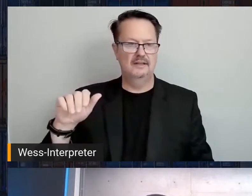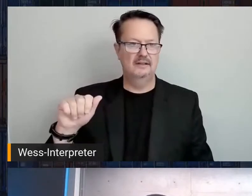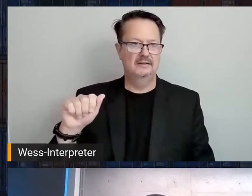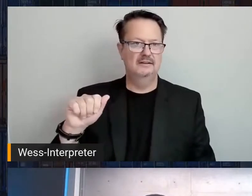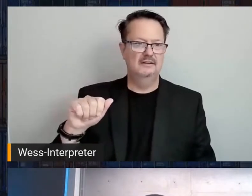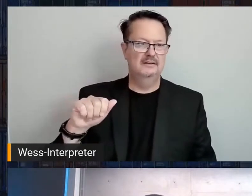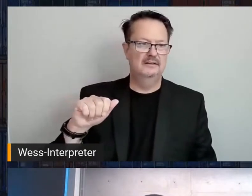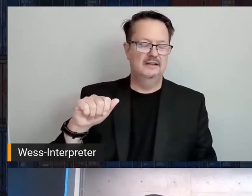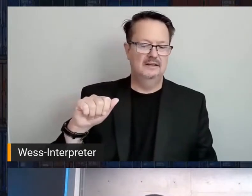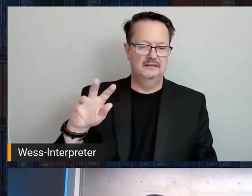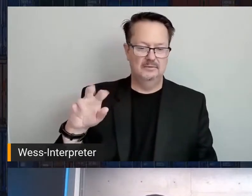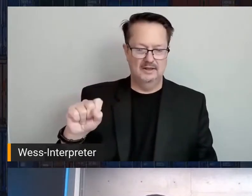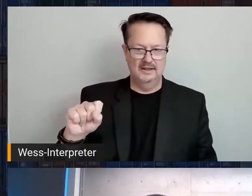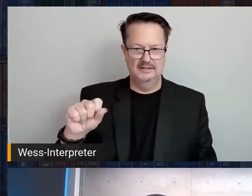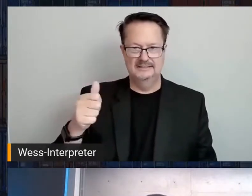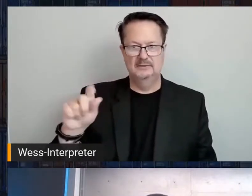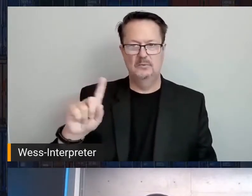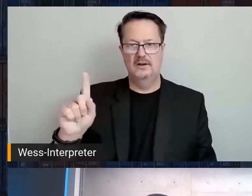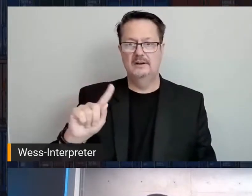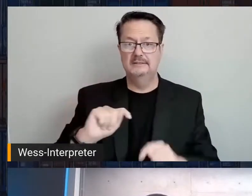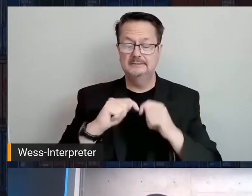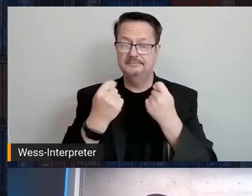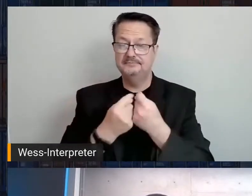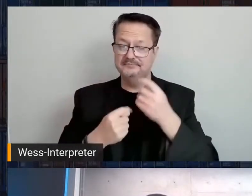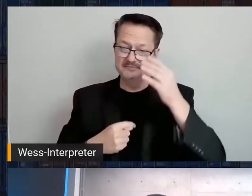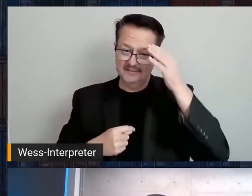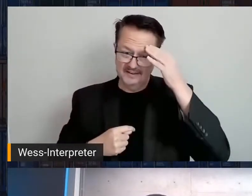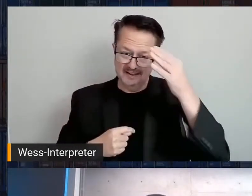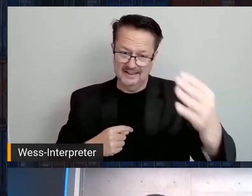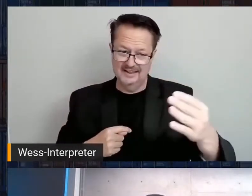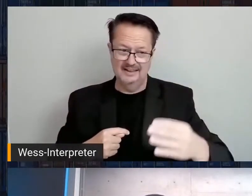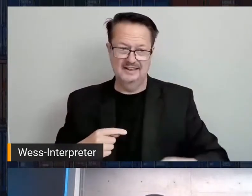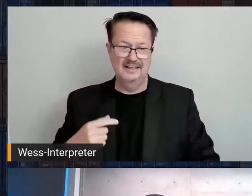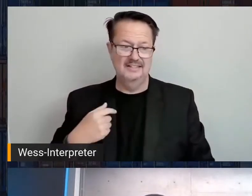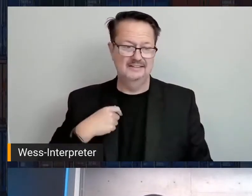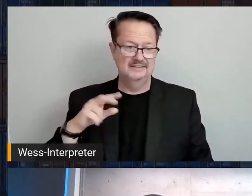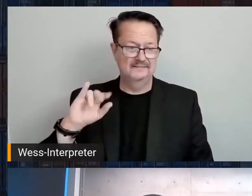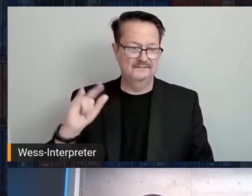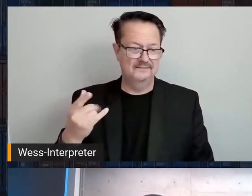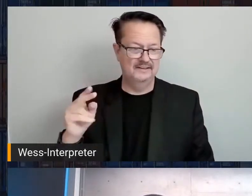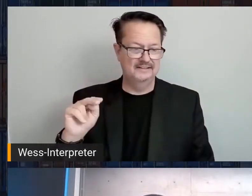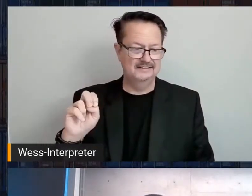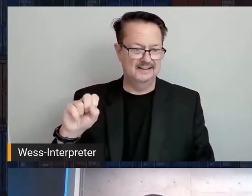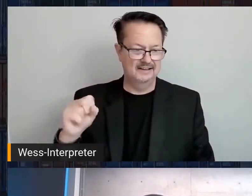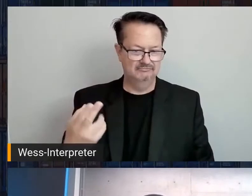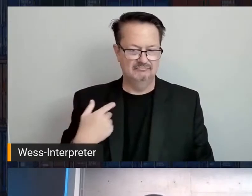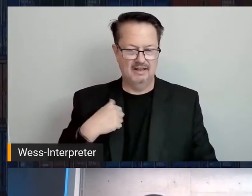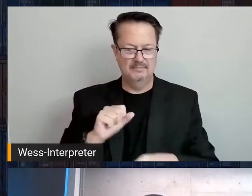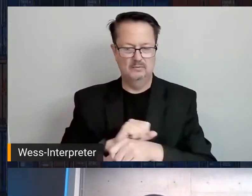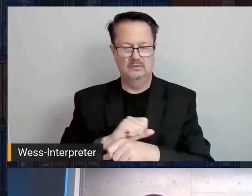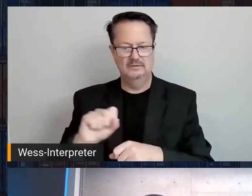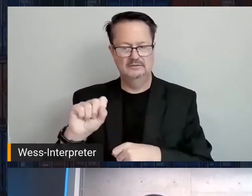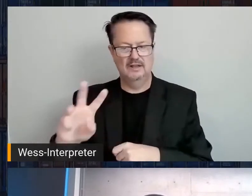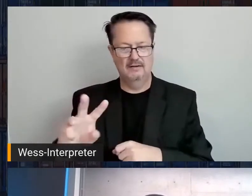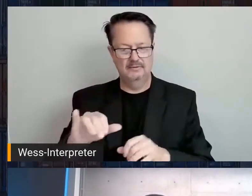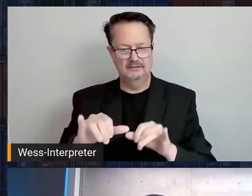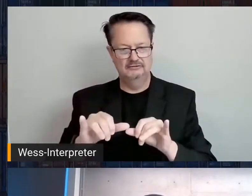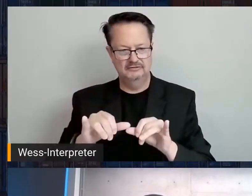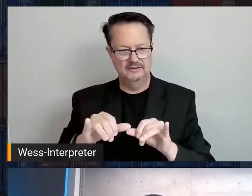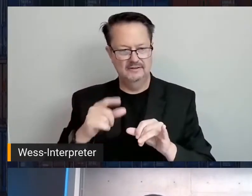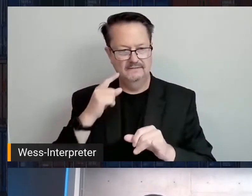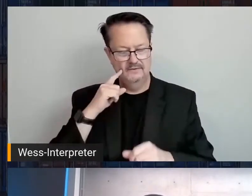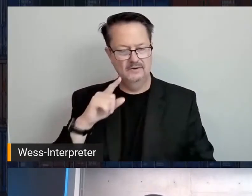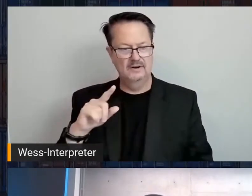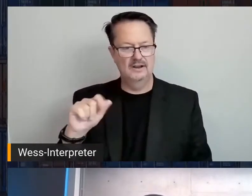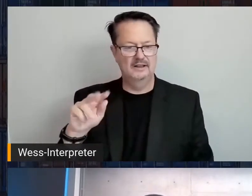And Vignesh, how about you? Hey, hey all. This is Vignesh Gautam. I've been working as a software engineer for EKS Distro and EKS Anywhere